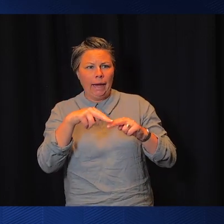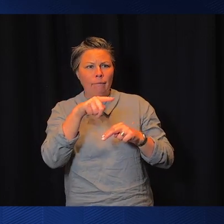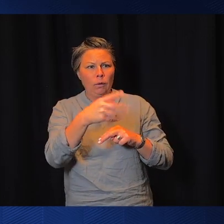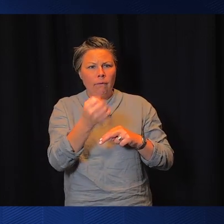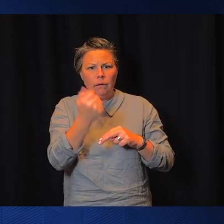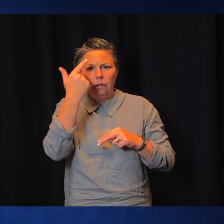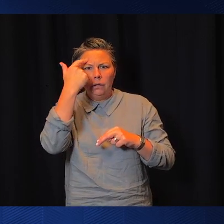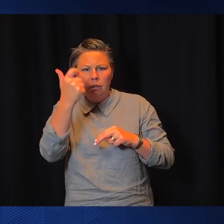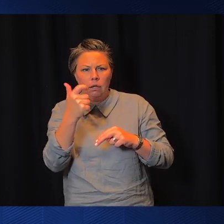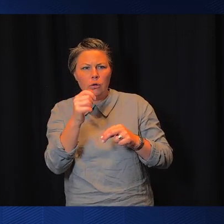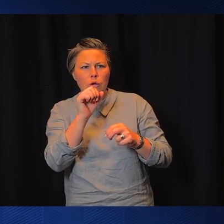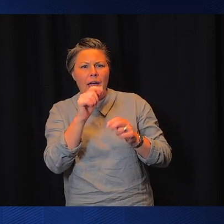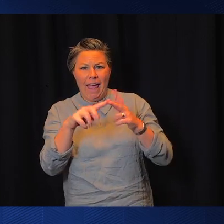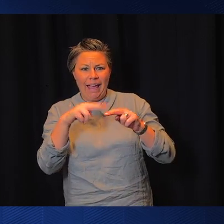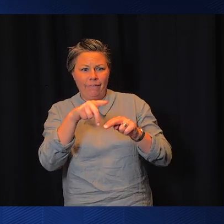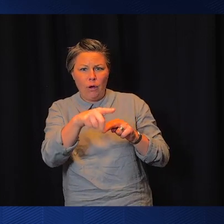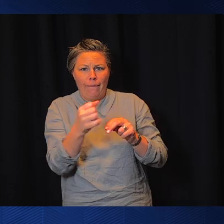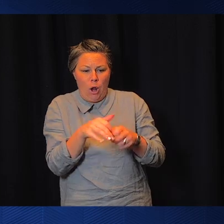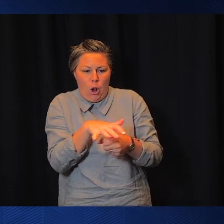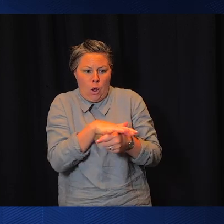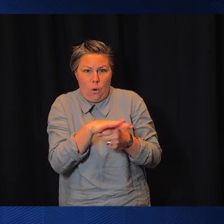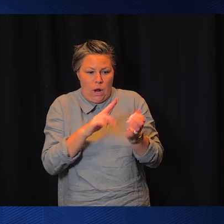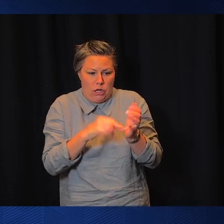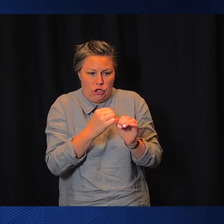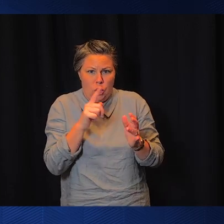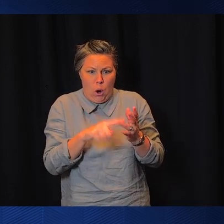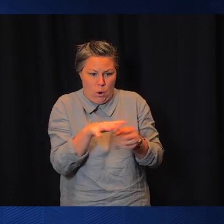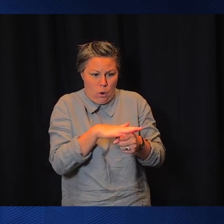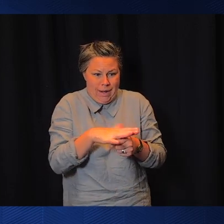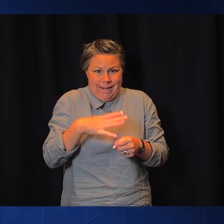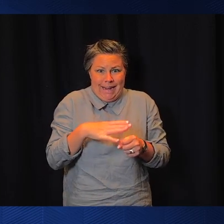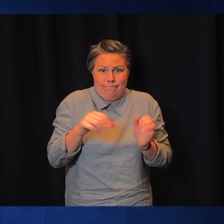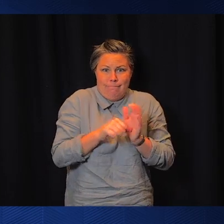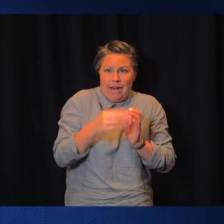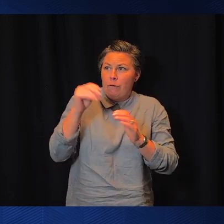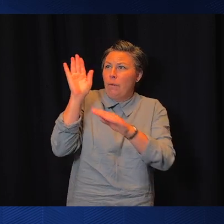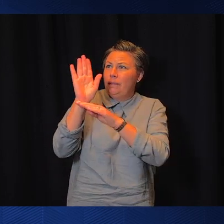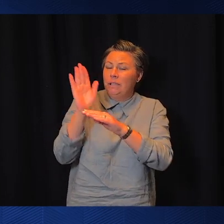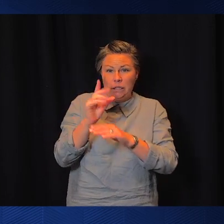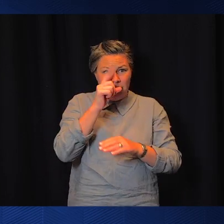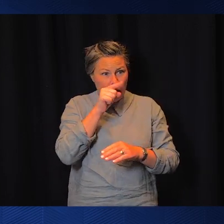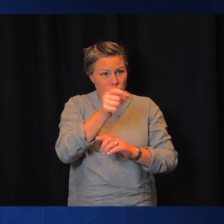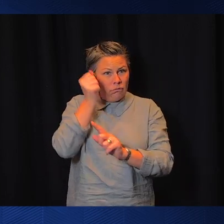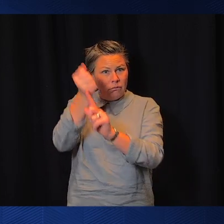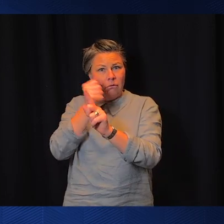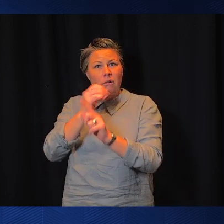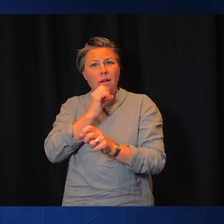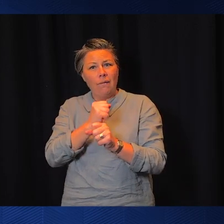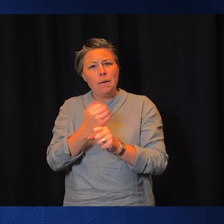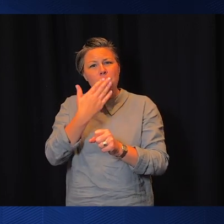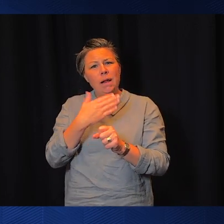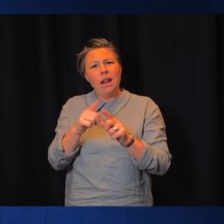local NGOs, how do you advocate to your governments to make this process simpler so that we can have that grand